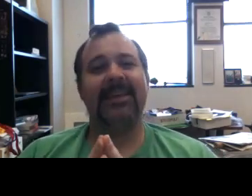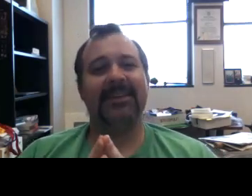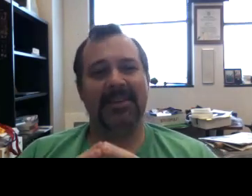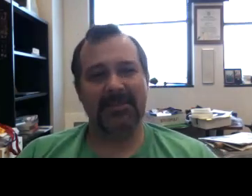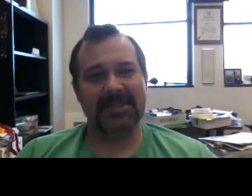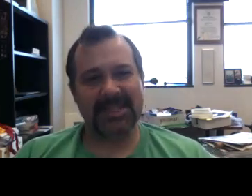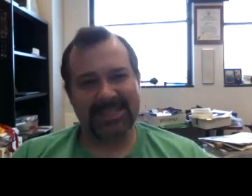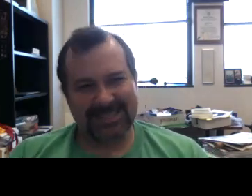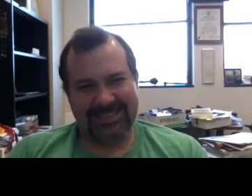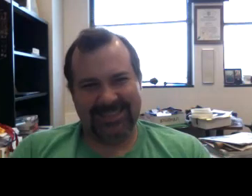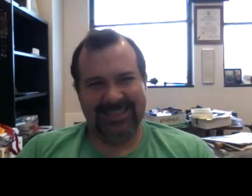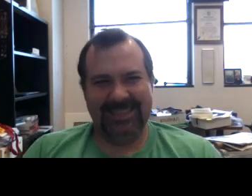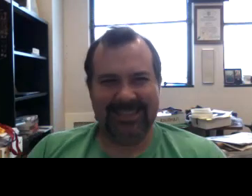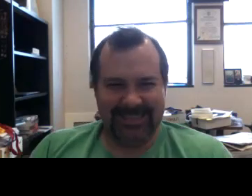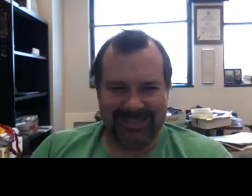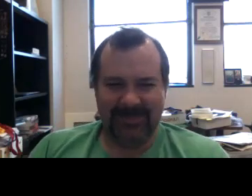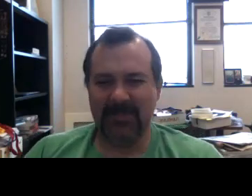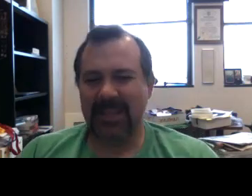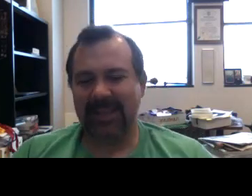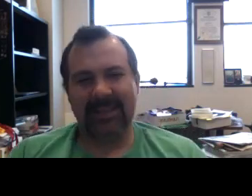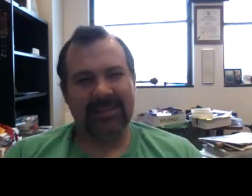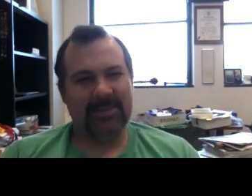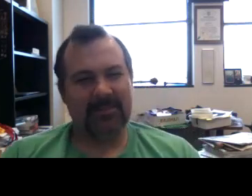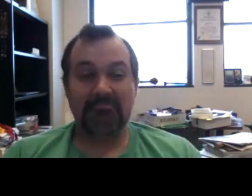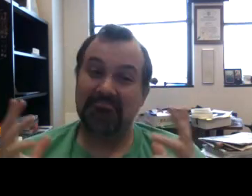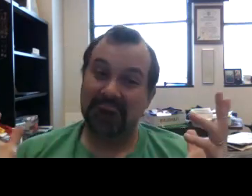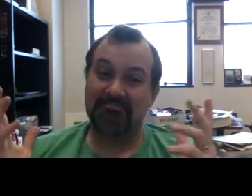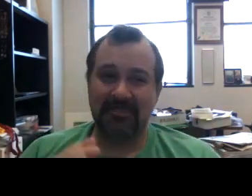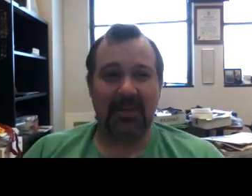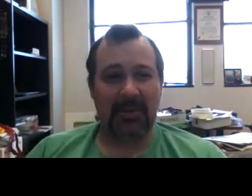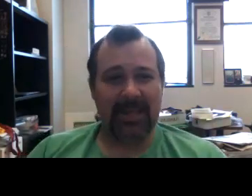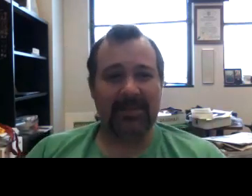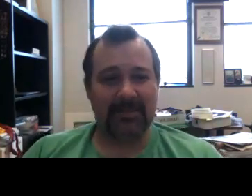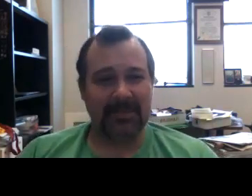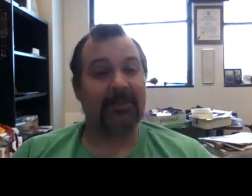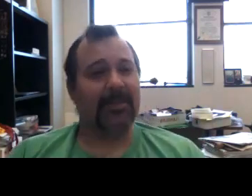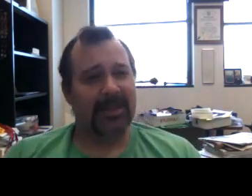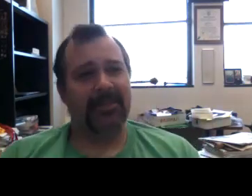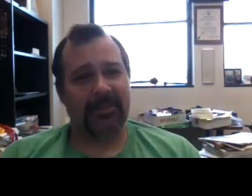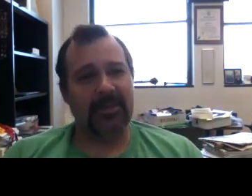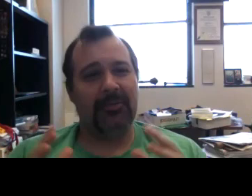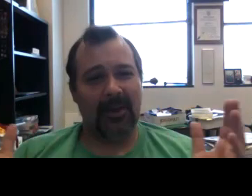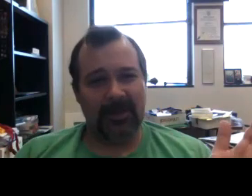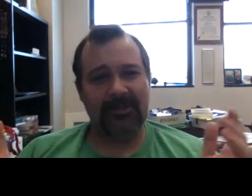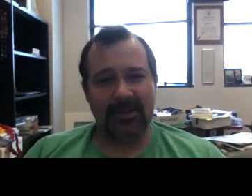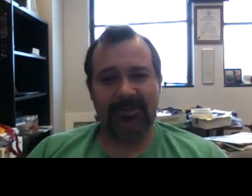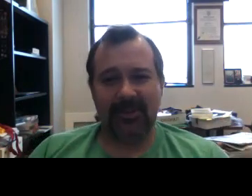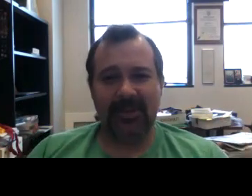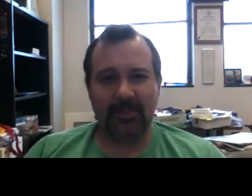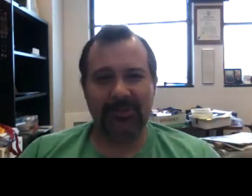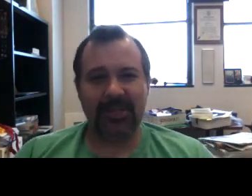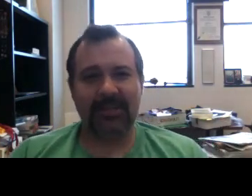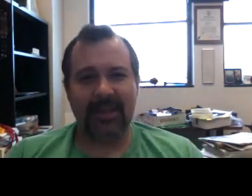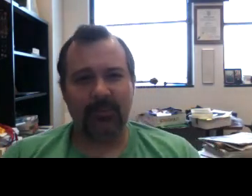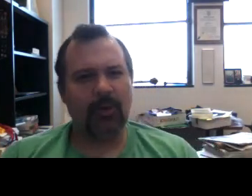Yay. True. Yeah. So that's all I have. Okay. Well, thank you very much, Dr.